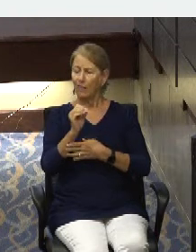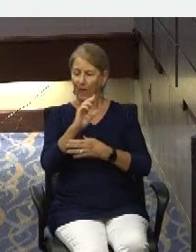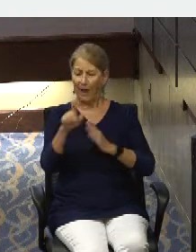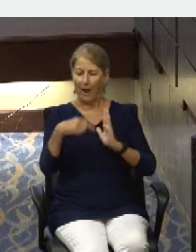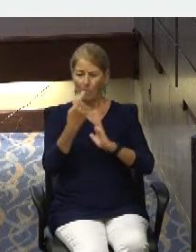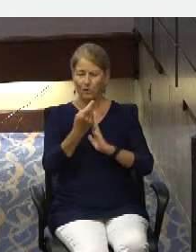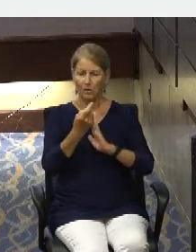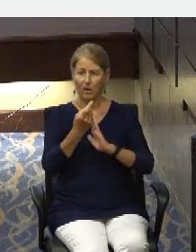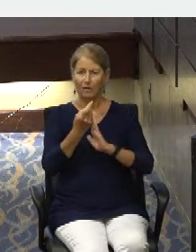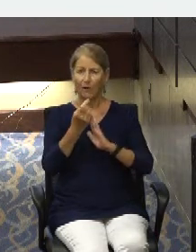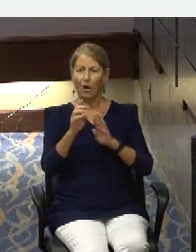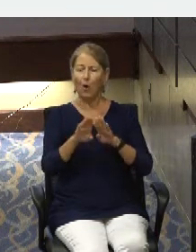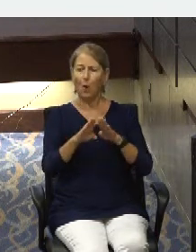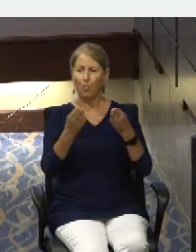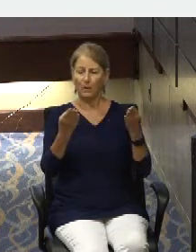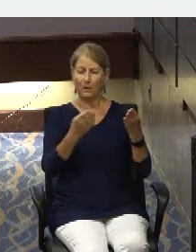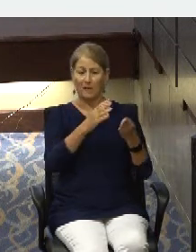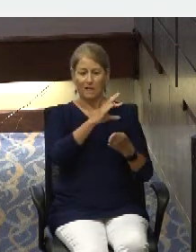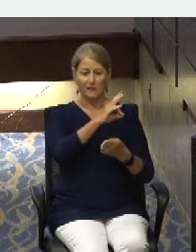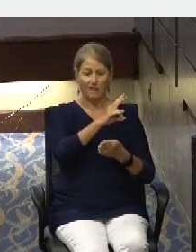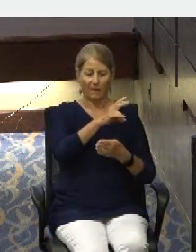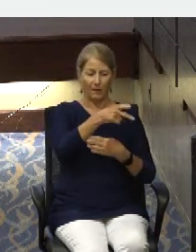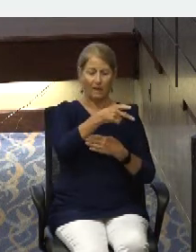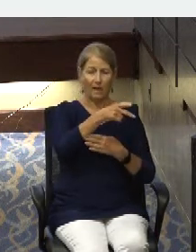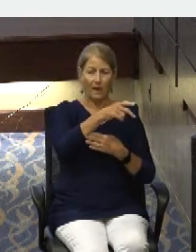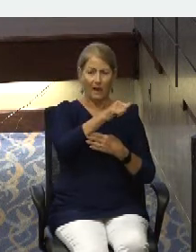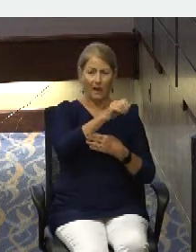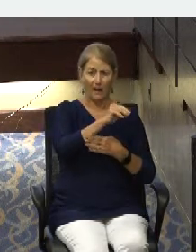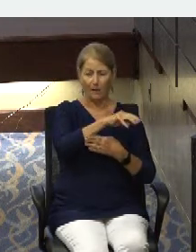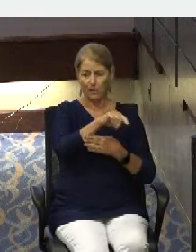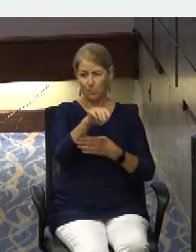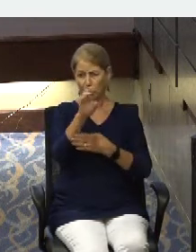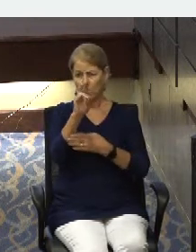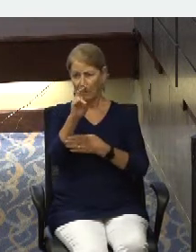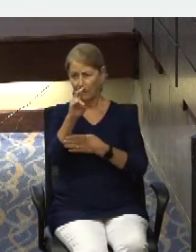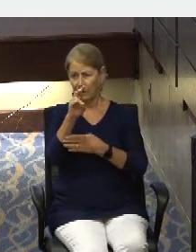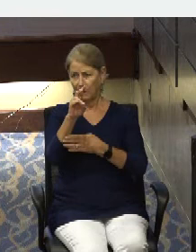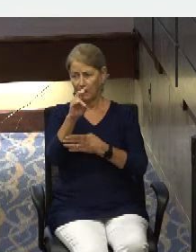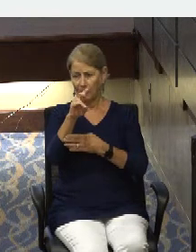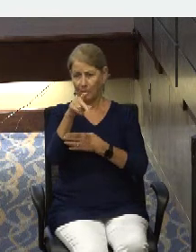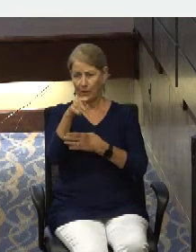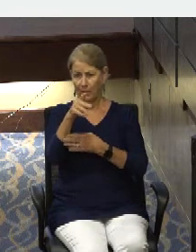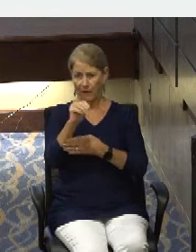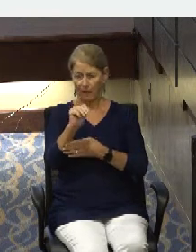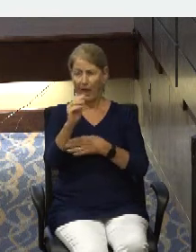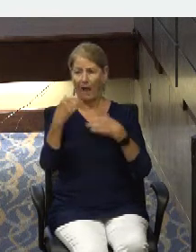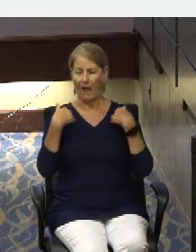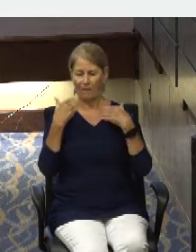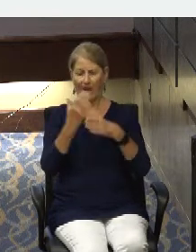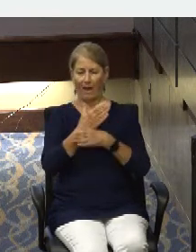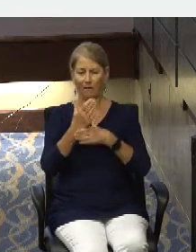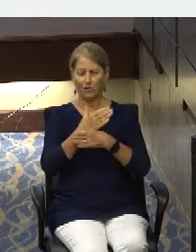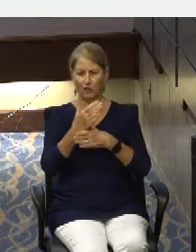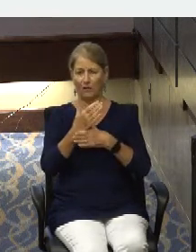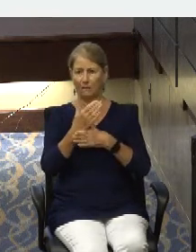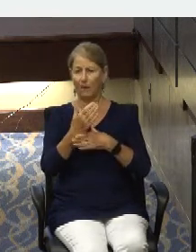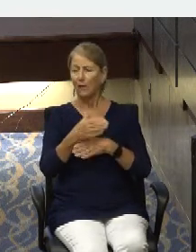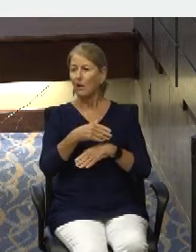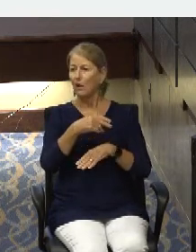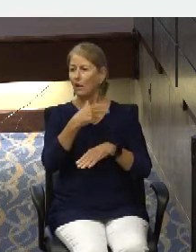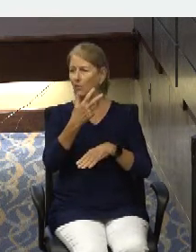7 a.m. to 8 p.m., and they have an average of 3 employees on site for 2 to 3 shifts per